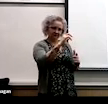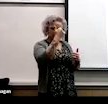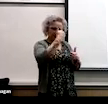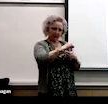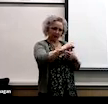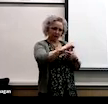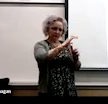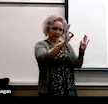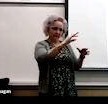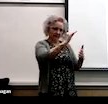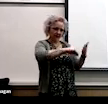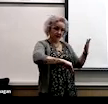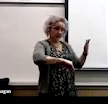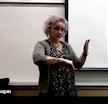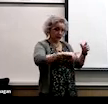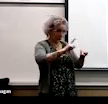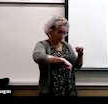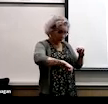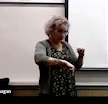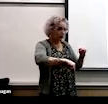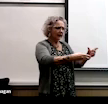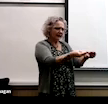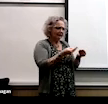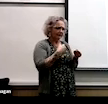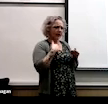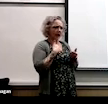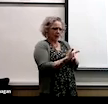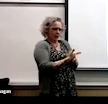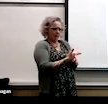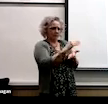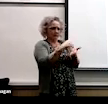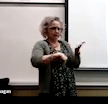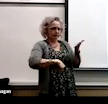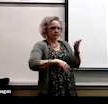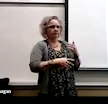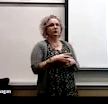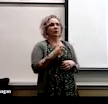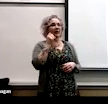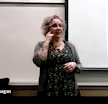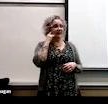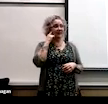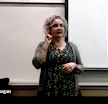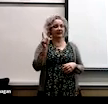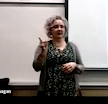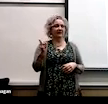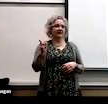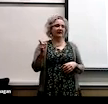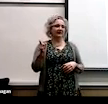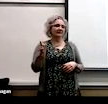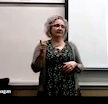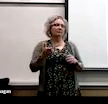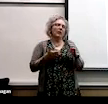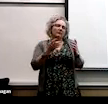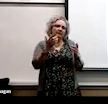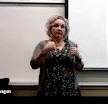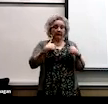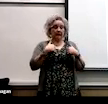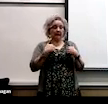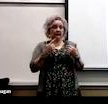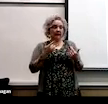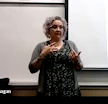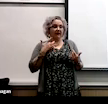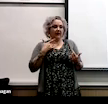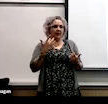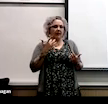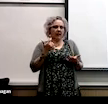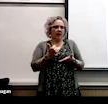they organize them and they orient them. And so in general, I have found that patients really think that's a really helpful experience. In